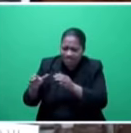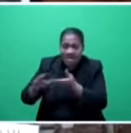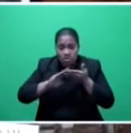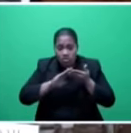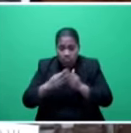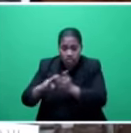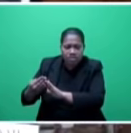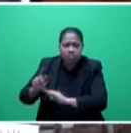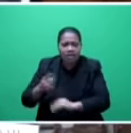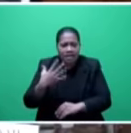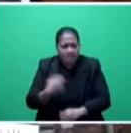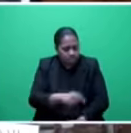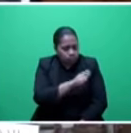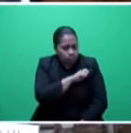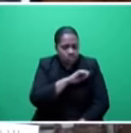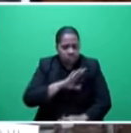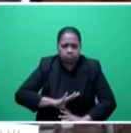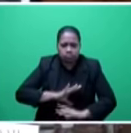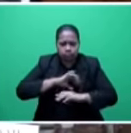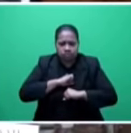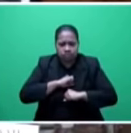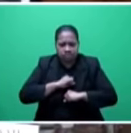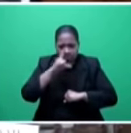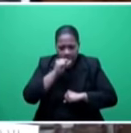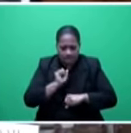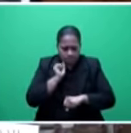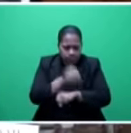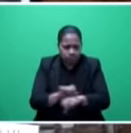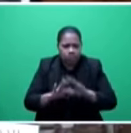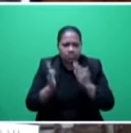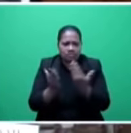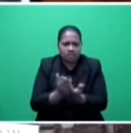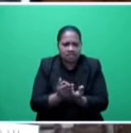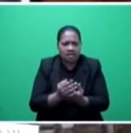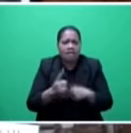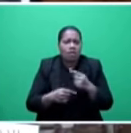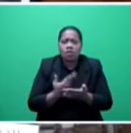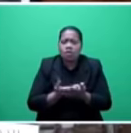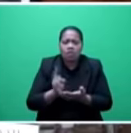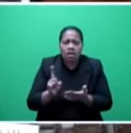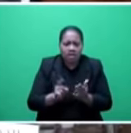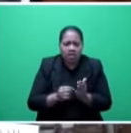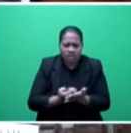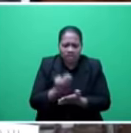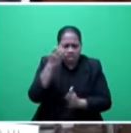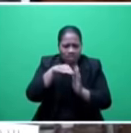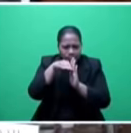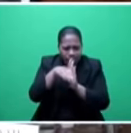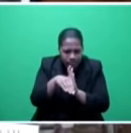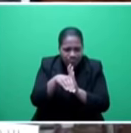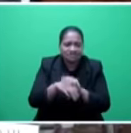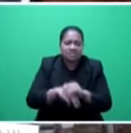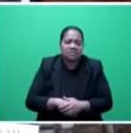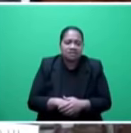trust and confidence to fight the current economic downturn. On many occasions in the past, Mr. Speaker,